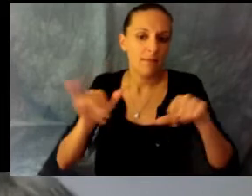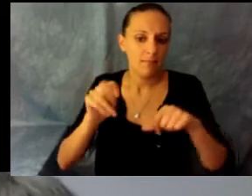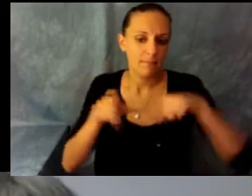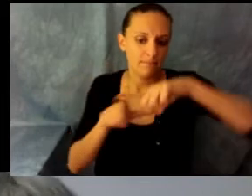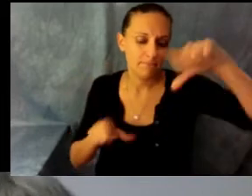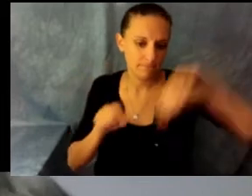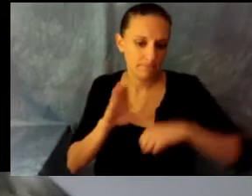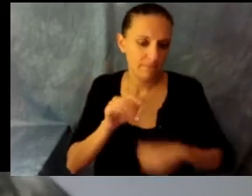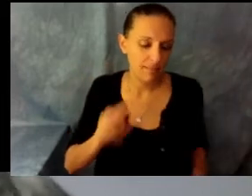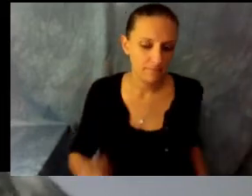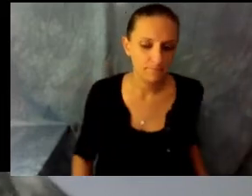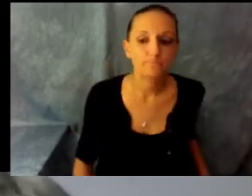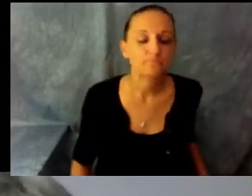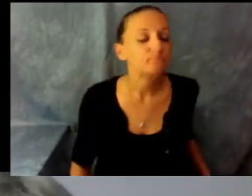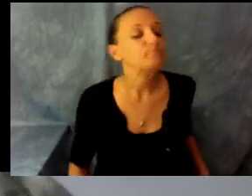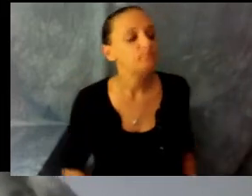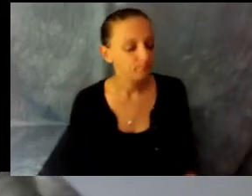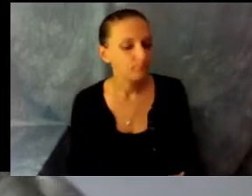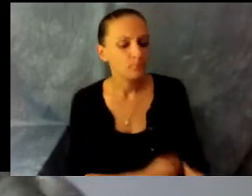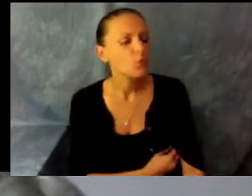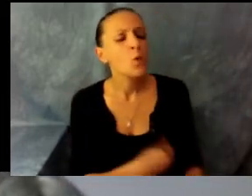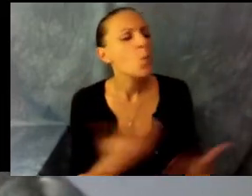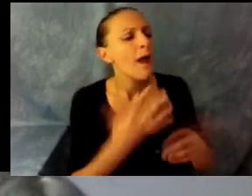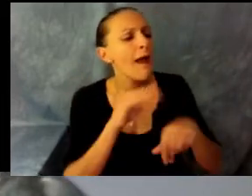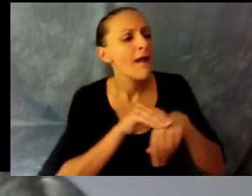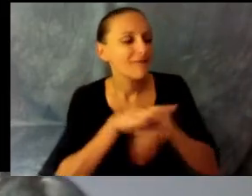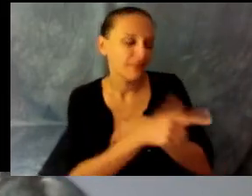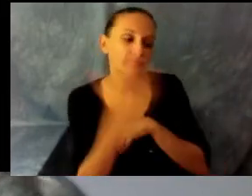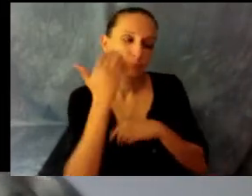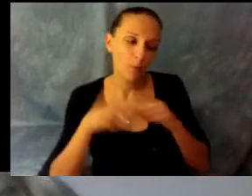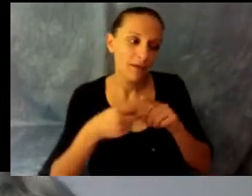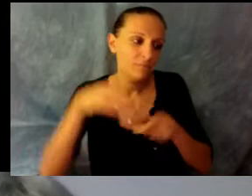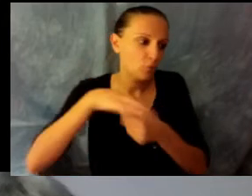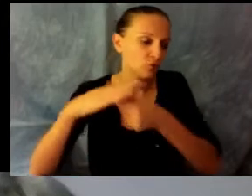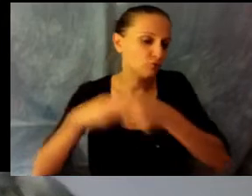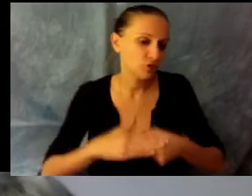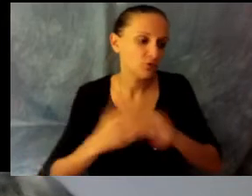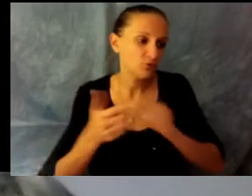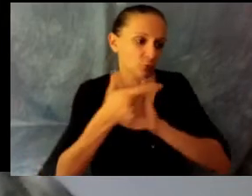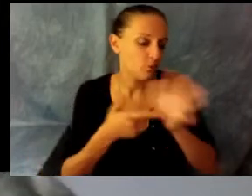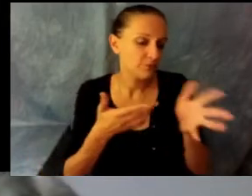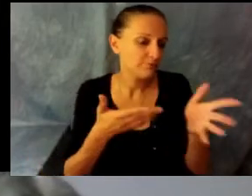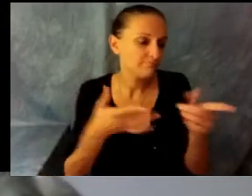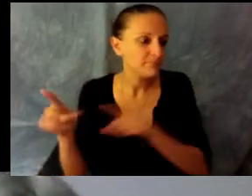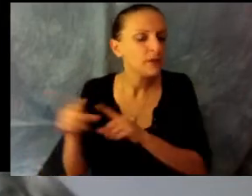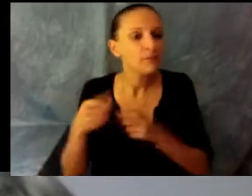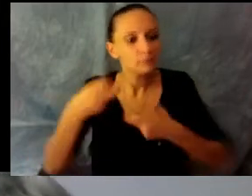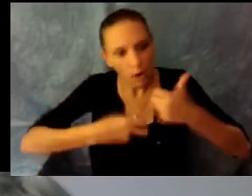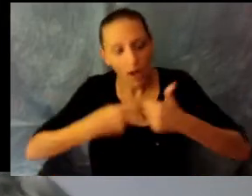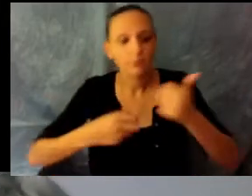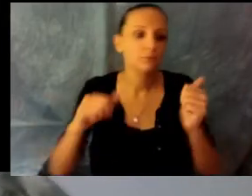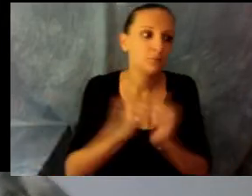What advice, now you know about the voter suppression laws going on, the problems with mail-in